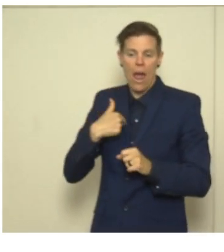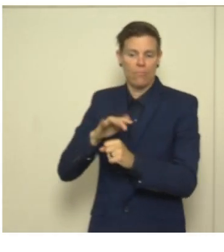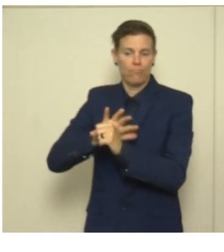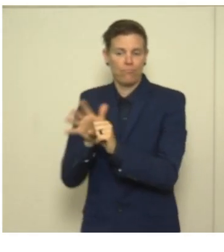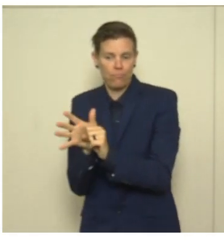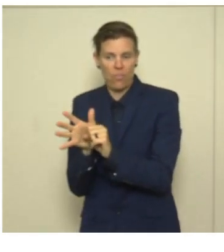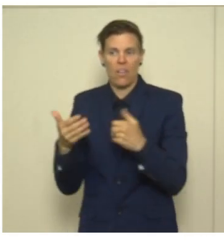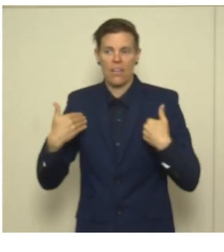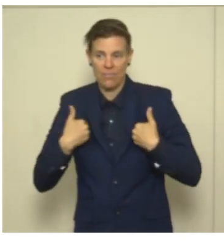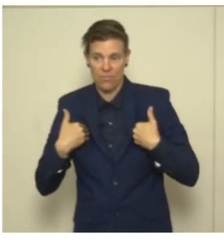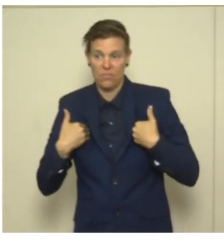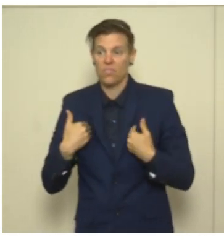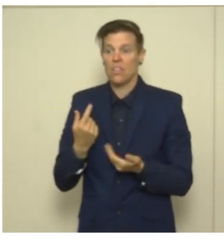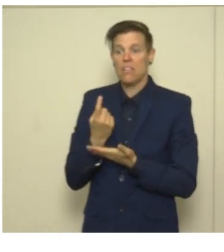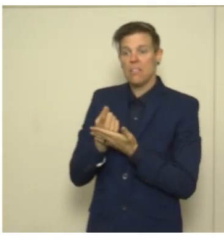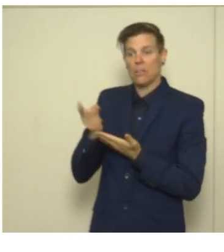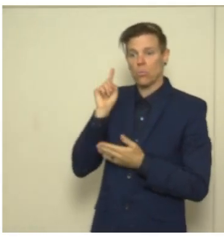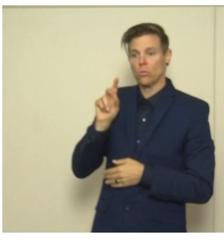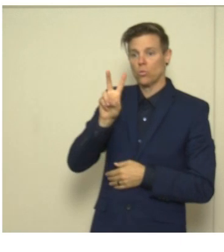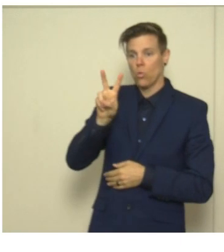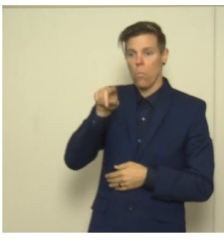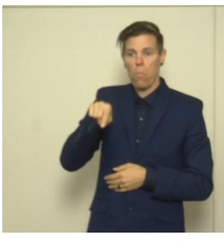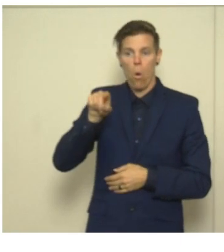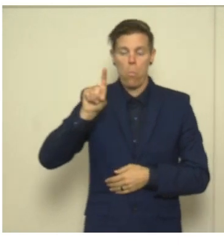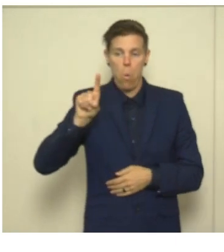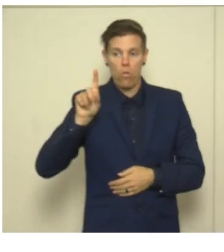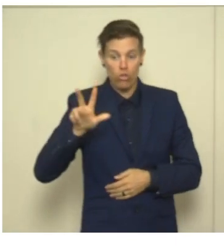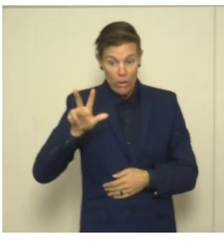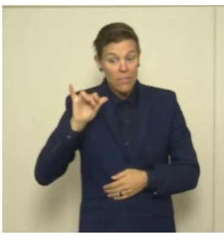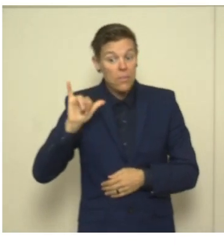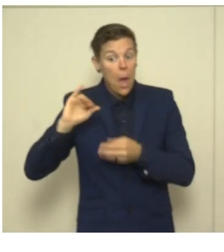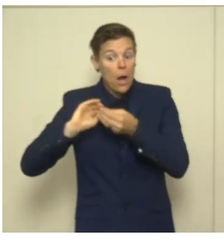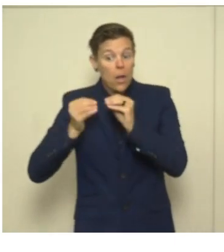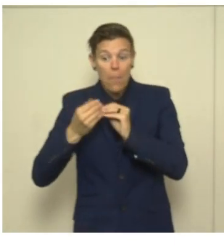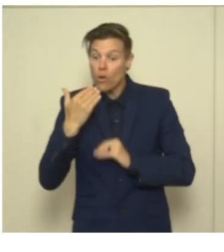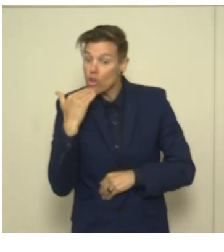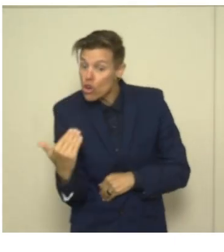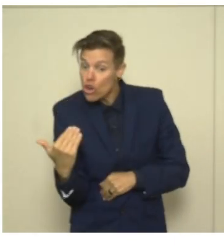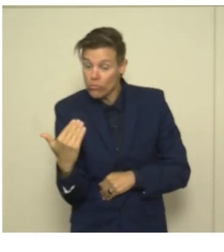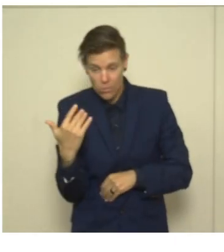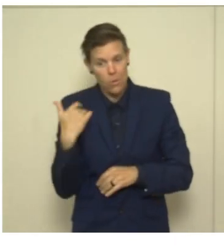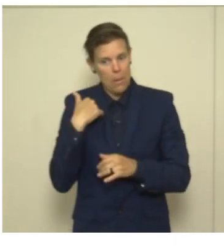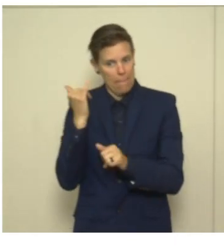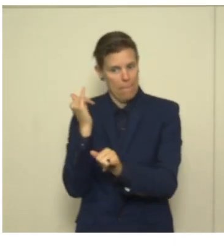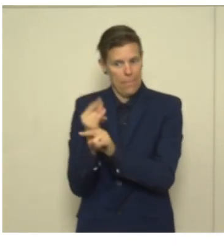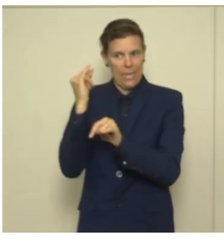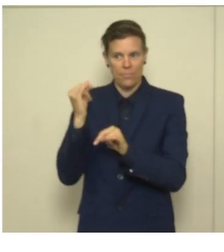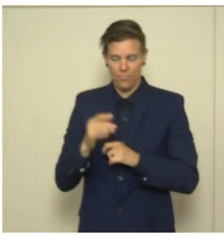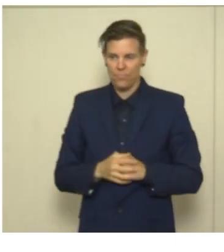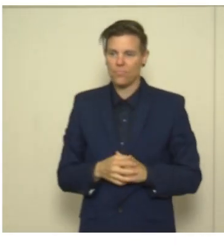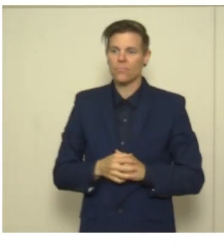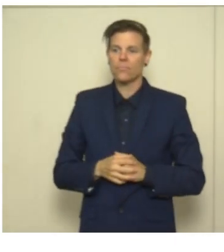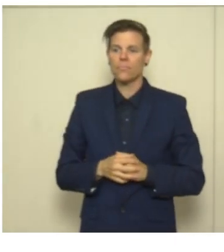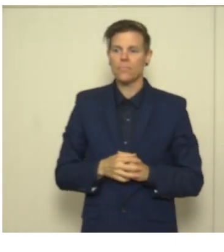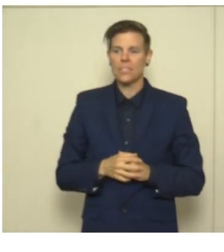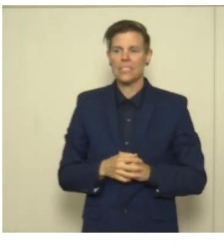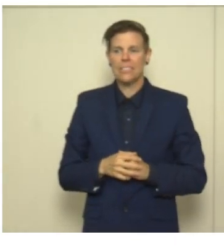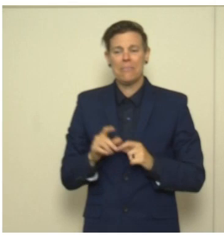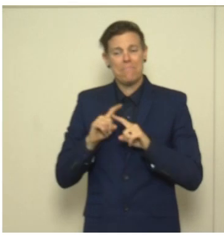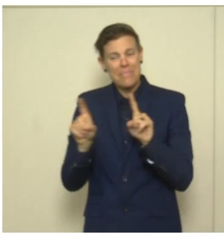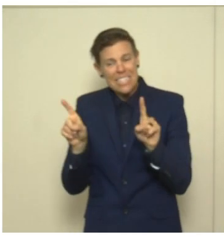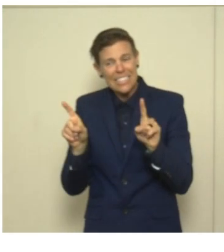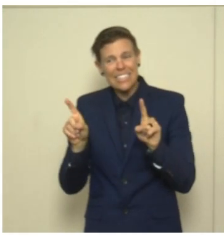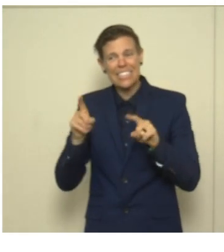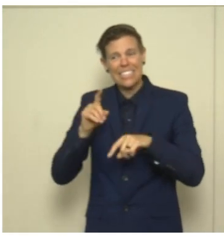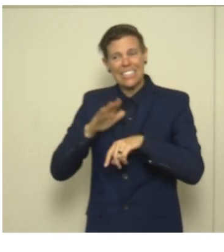That's very good. I'm going to give you some not so great news in another slide, but the gating criteria is